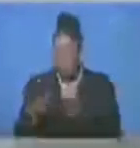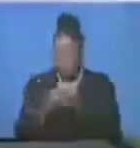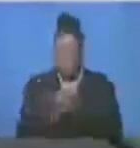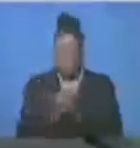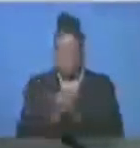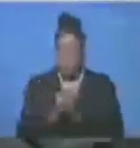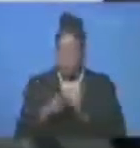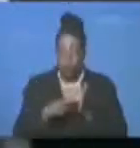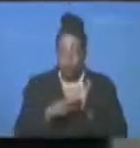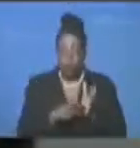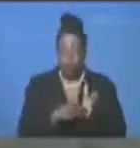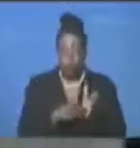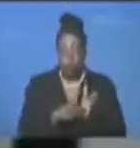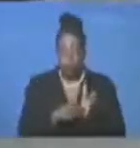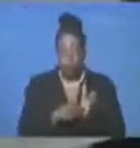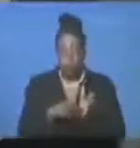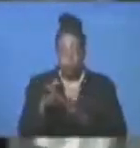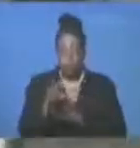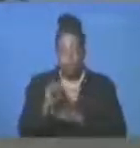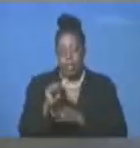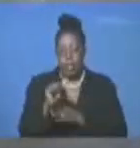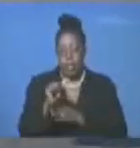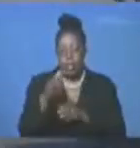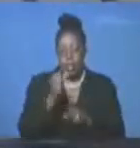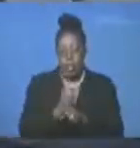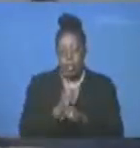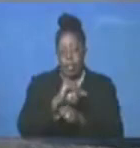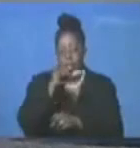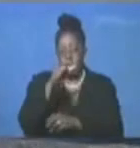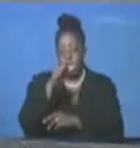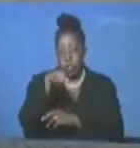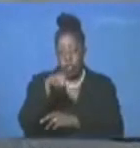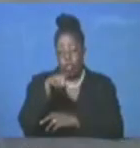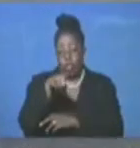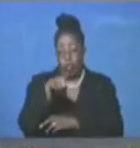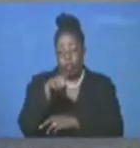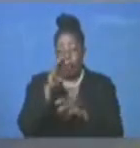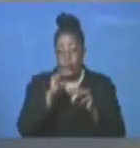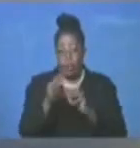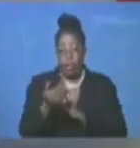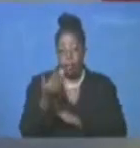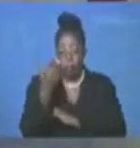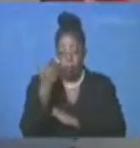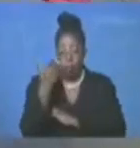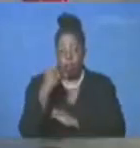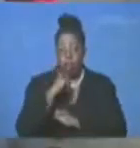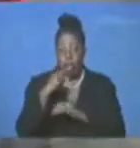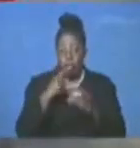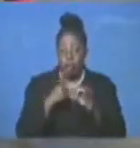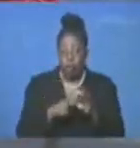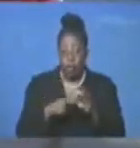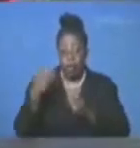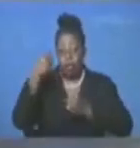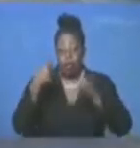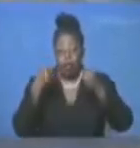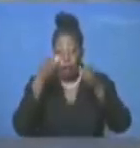Representatives from a local towing company fishing a Jeep out of waters on Montagu Beach Monday morning. Unconfirmed reports are that the